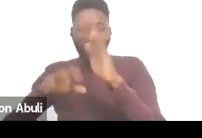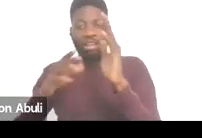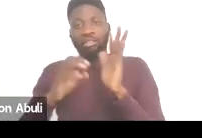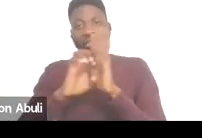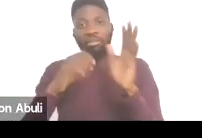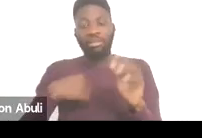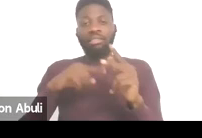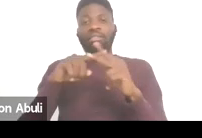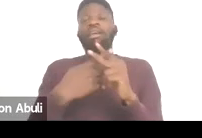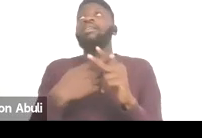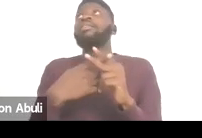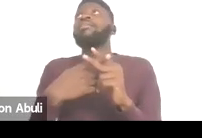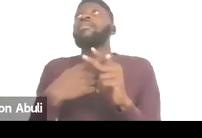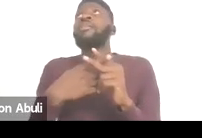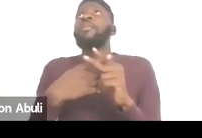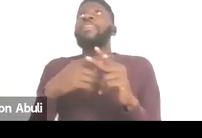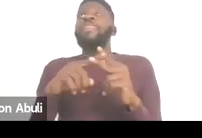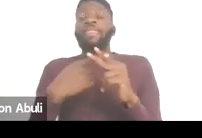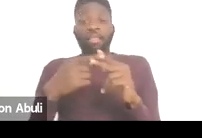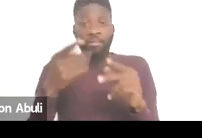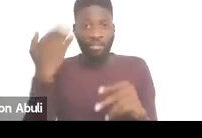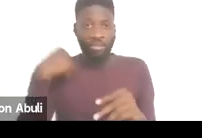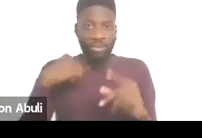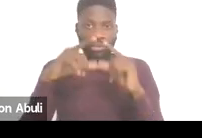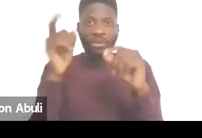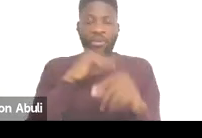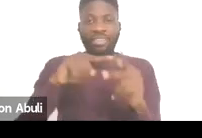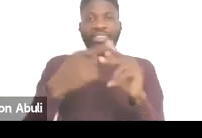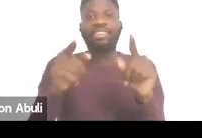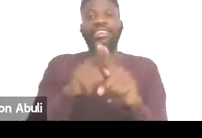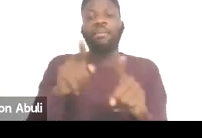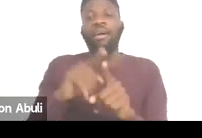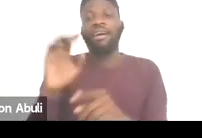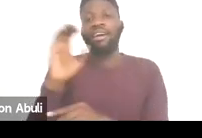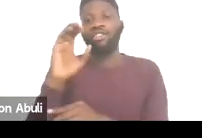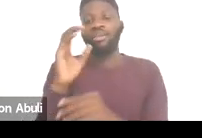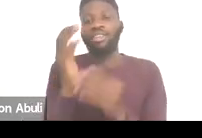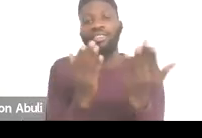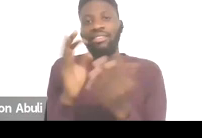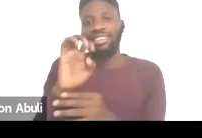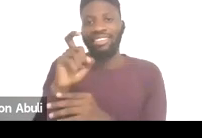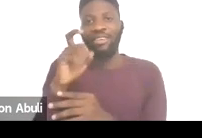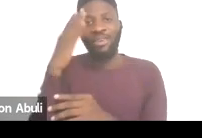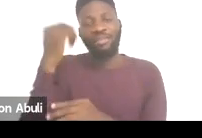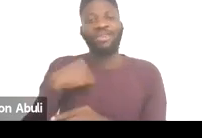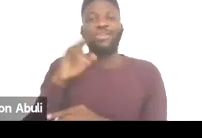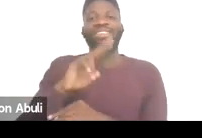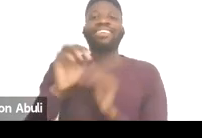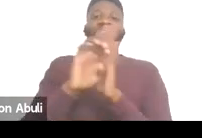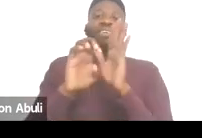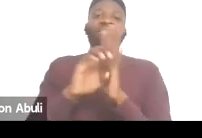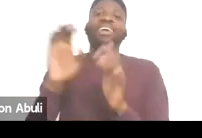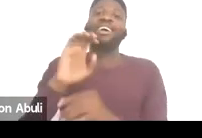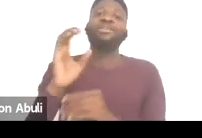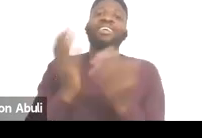off, as I mentioned, I started as a customer service executive. And that is why I like to use this example so much. Because